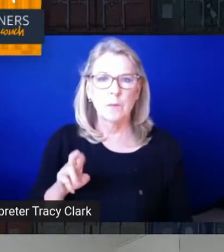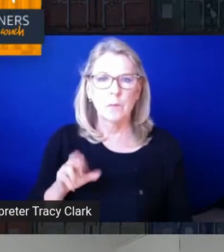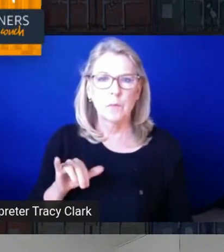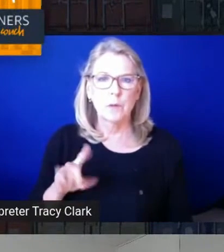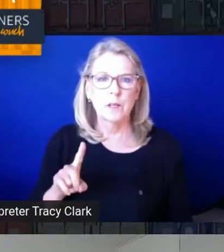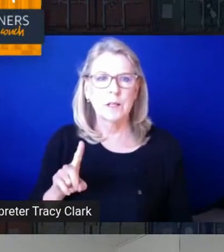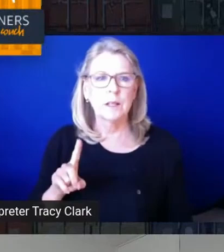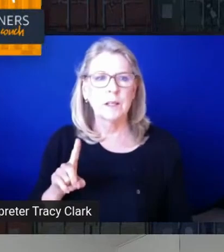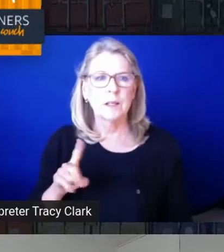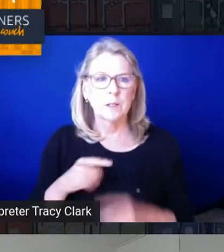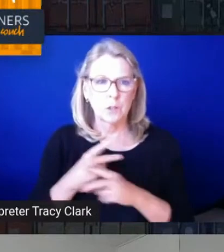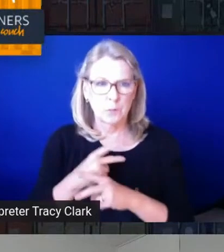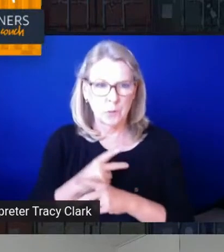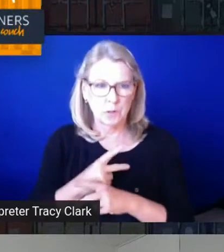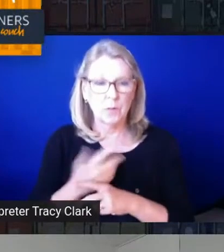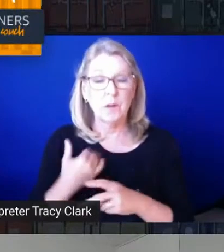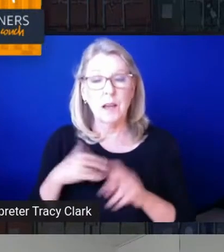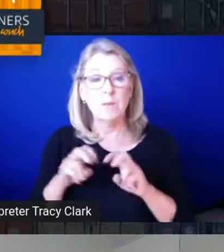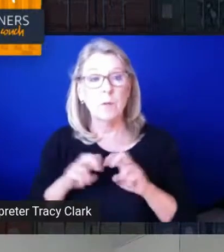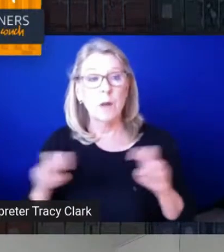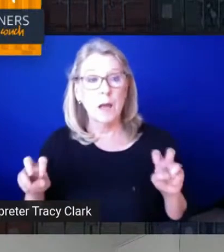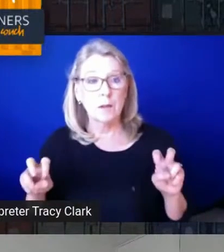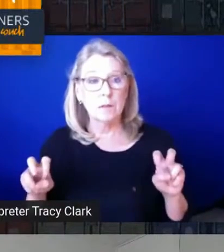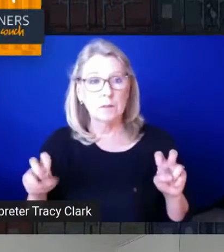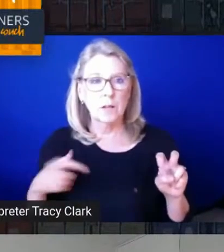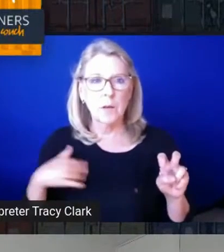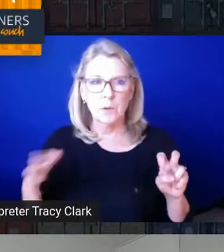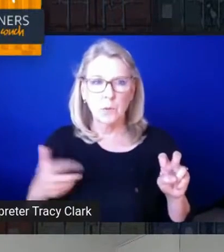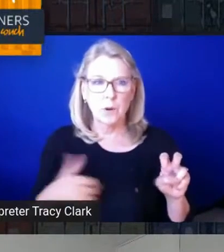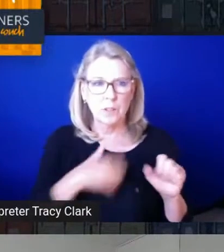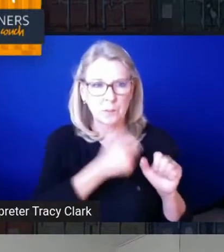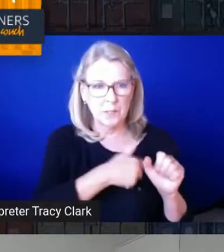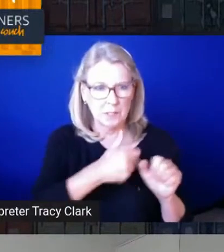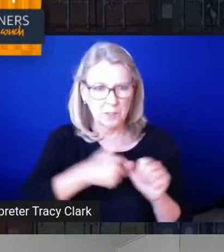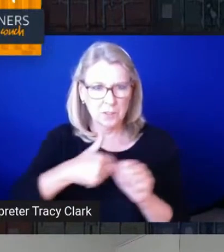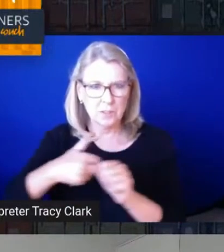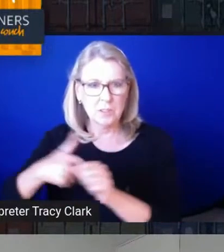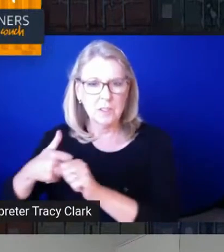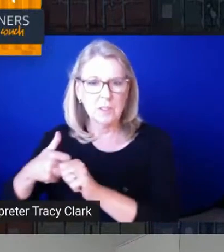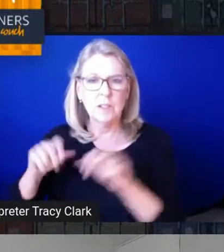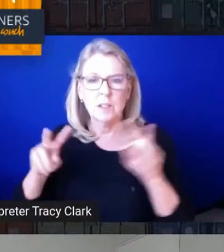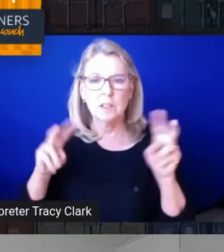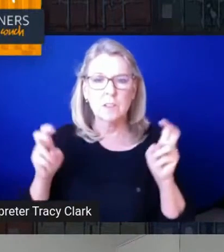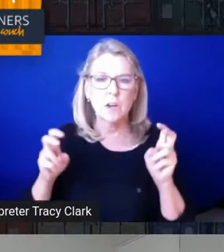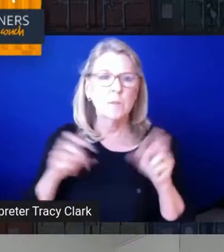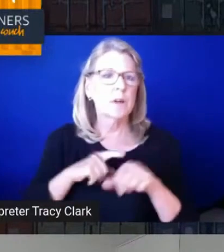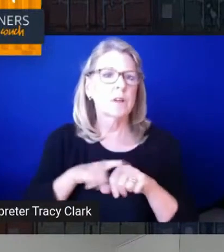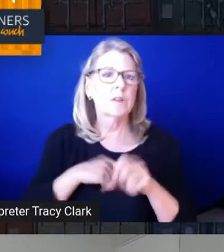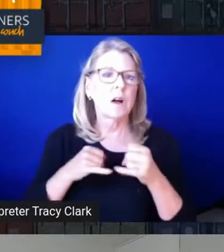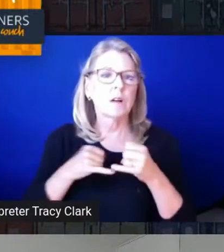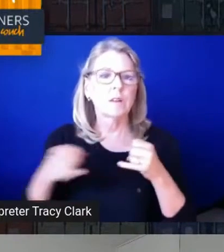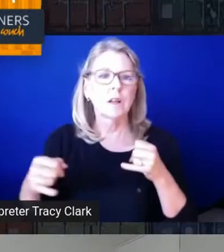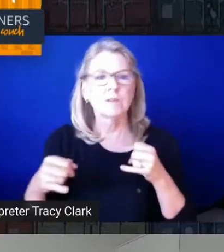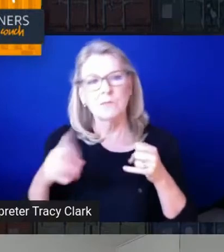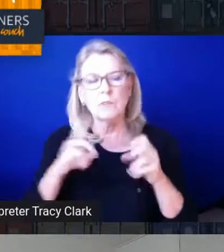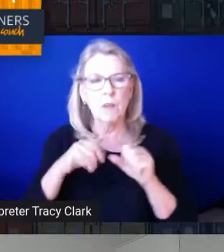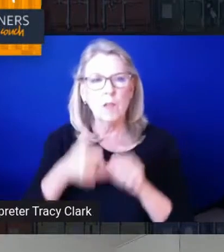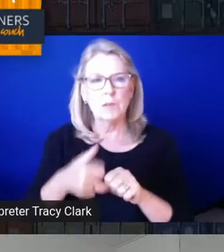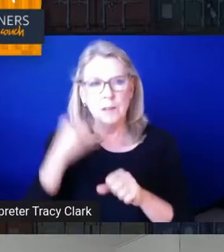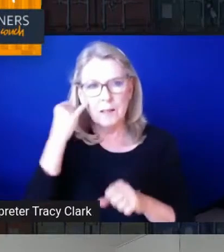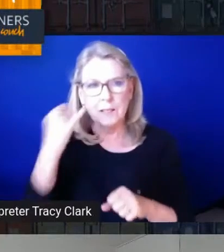here. I'd like to welcome our panelists, and the topic is going to be along the lines of hybrid computing. So let